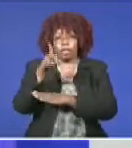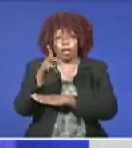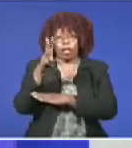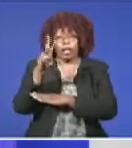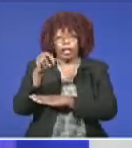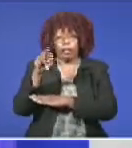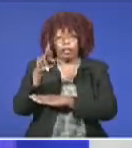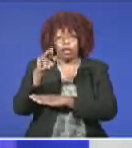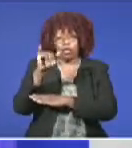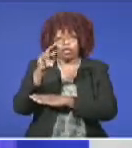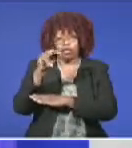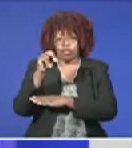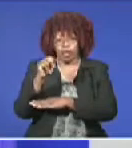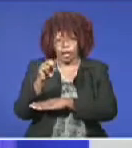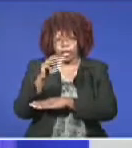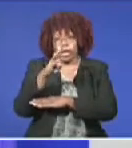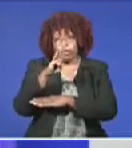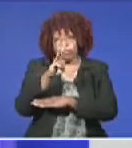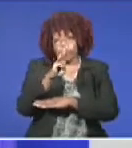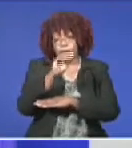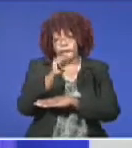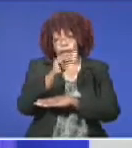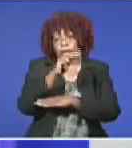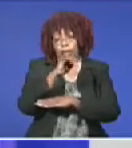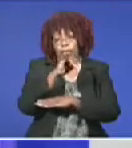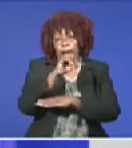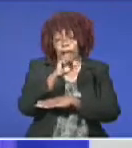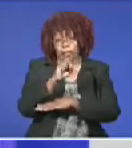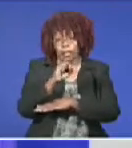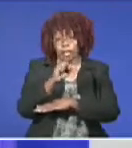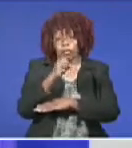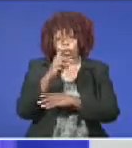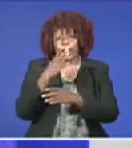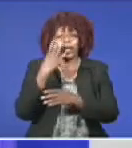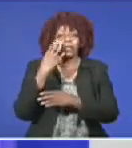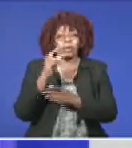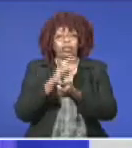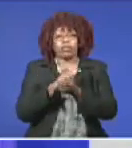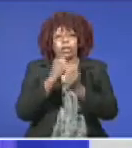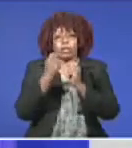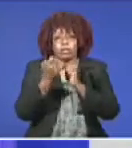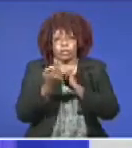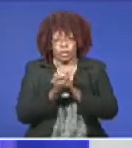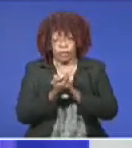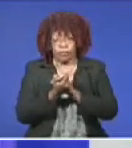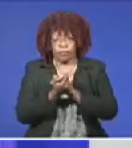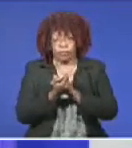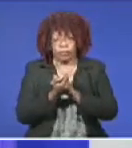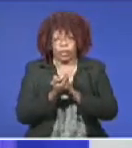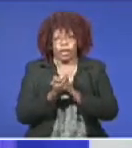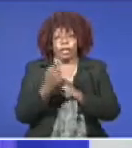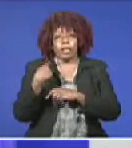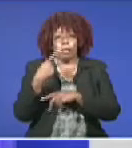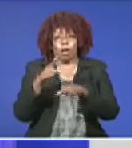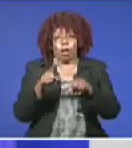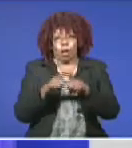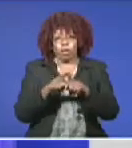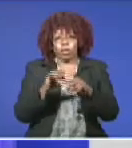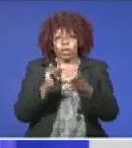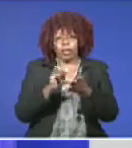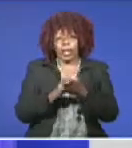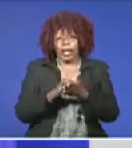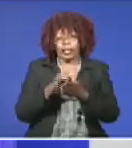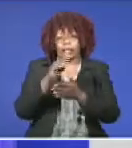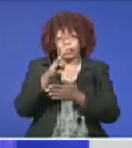Science Institute, BAMSI, will experience transformation as it reshapes to become more effective. The Member of Parliament also noted that